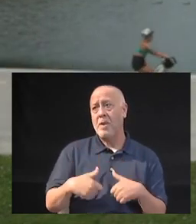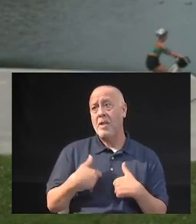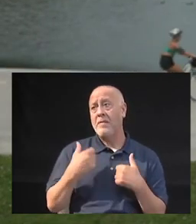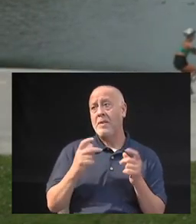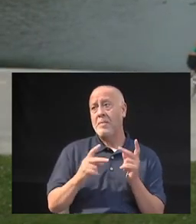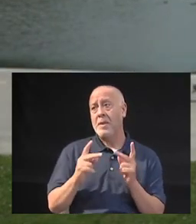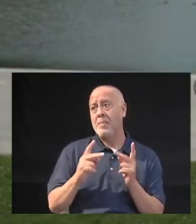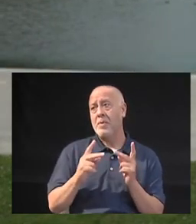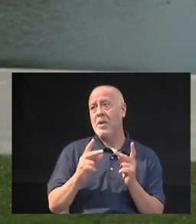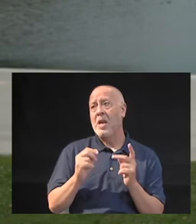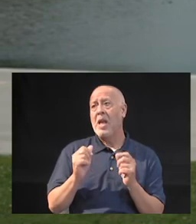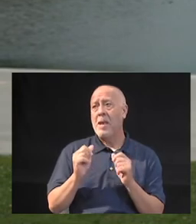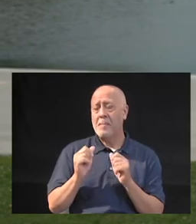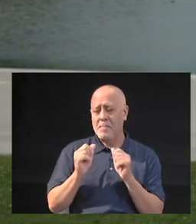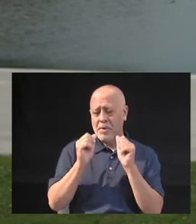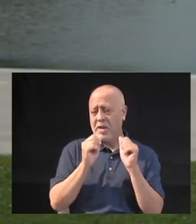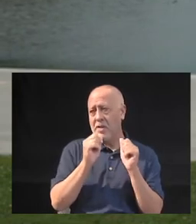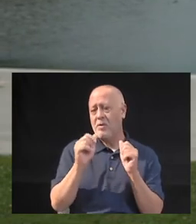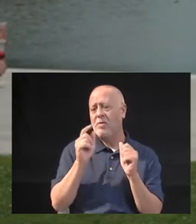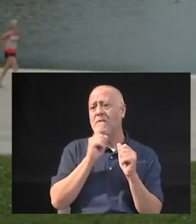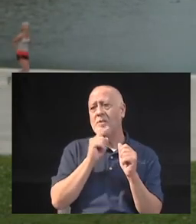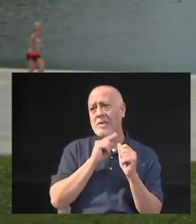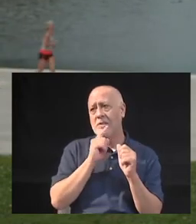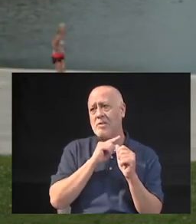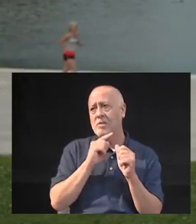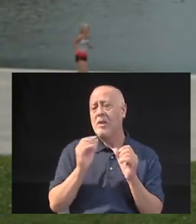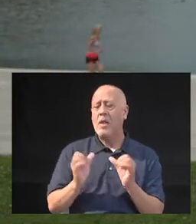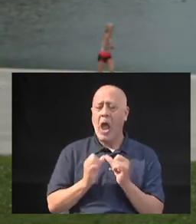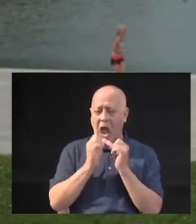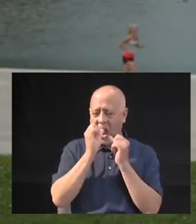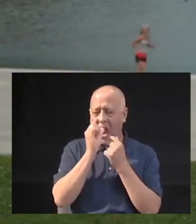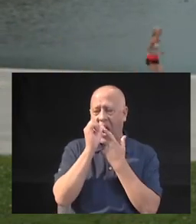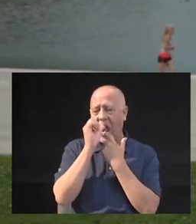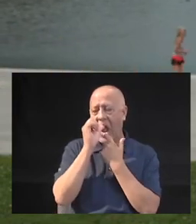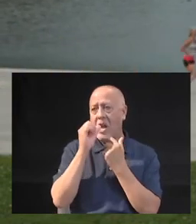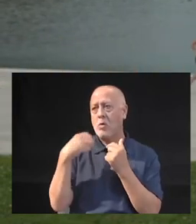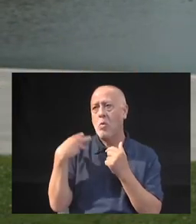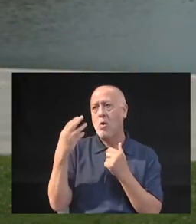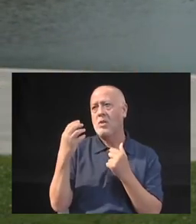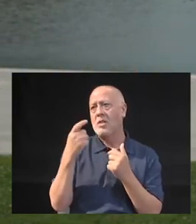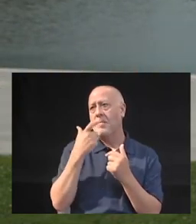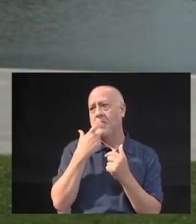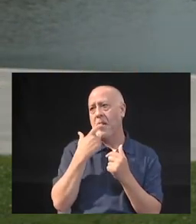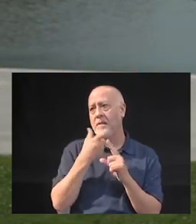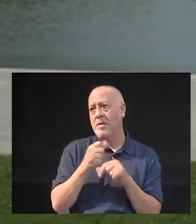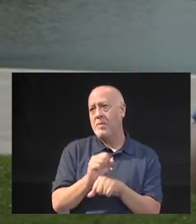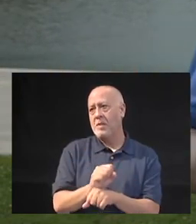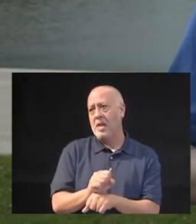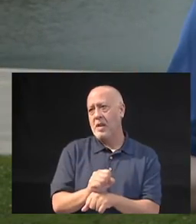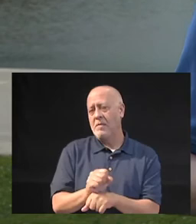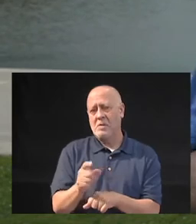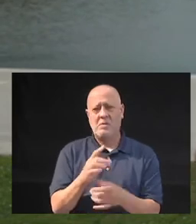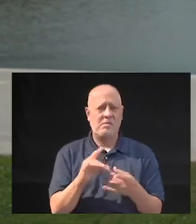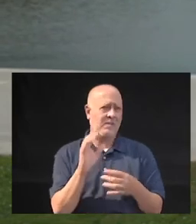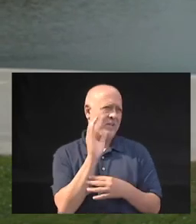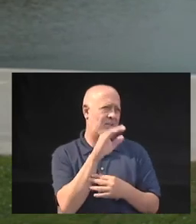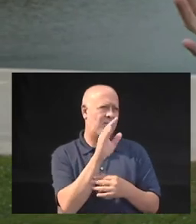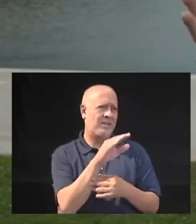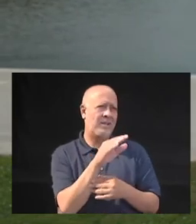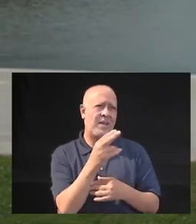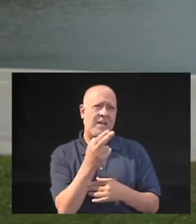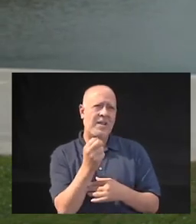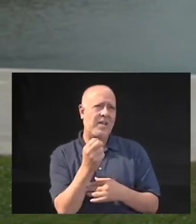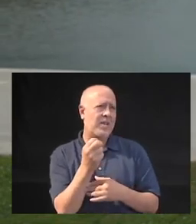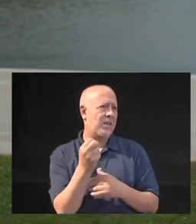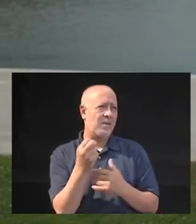beings and put into the dentures that then went into Washington's mouth. Now, you may say, listen, Washington was a product